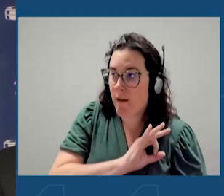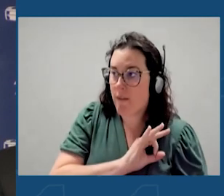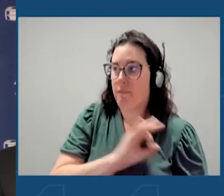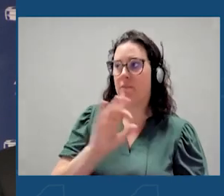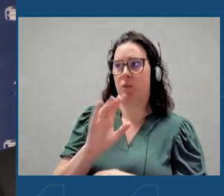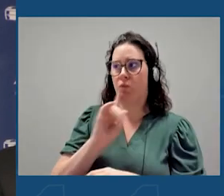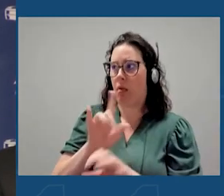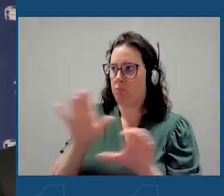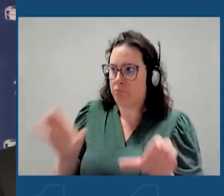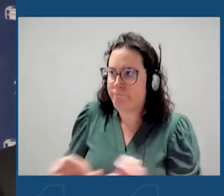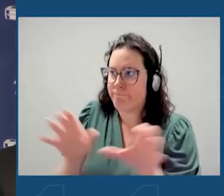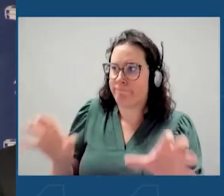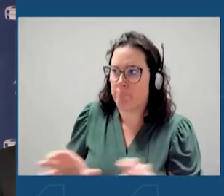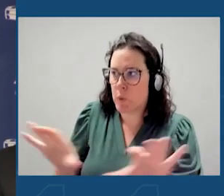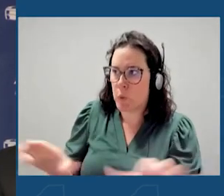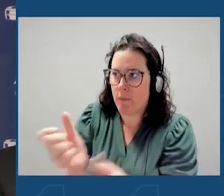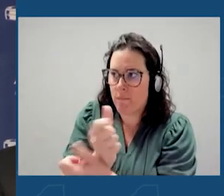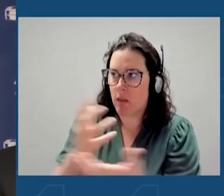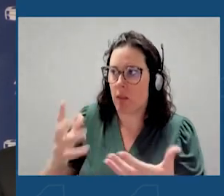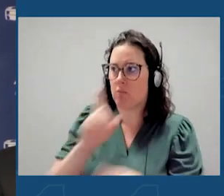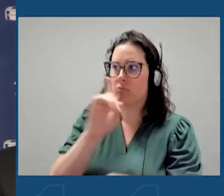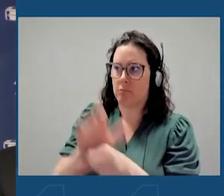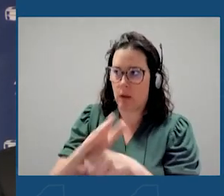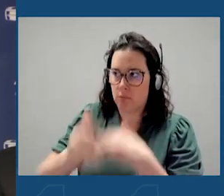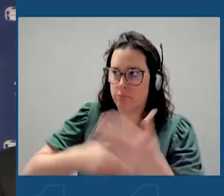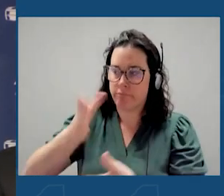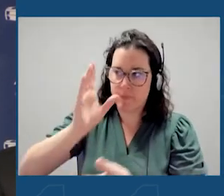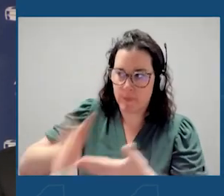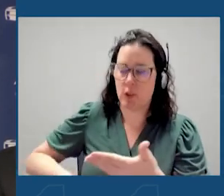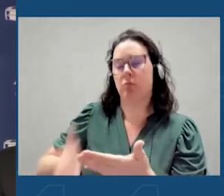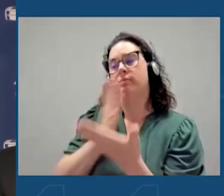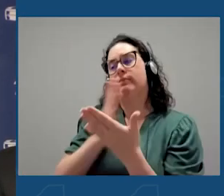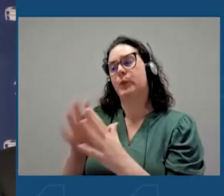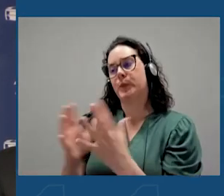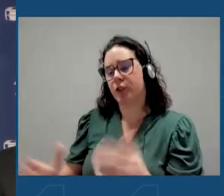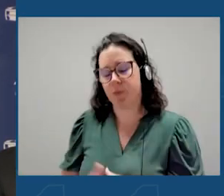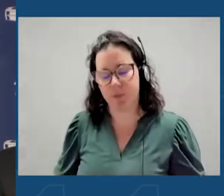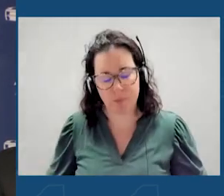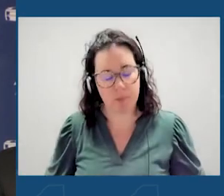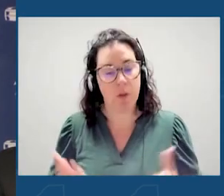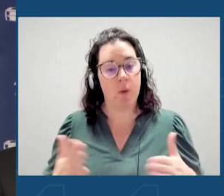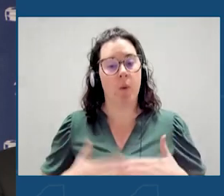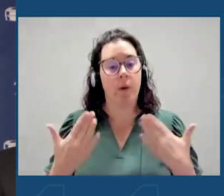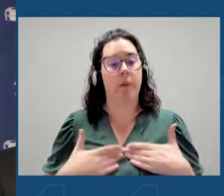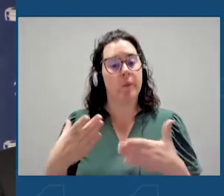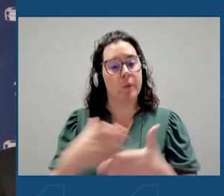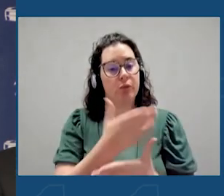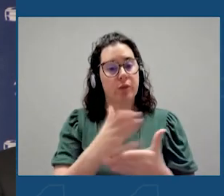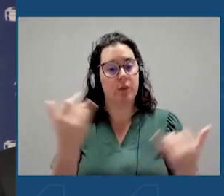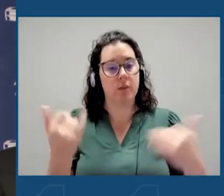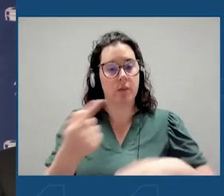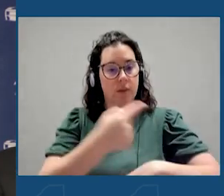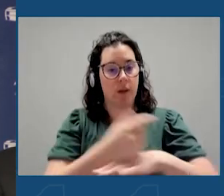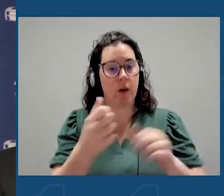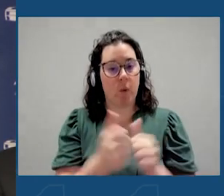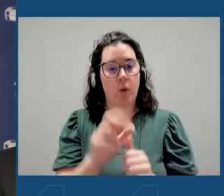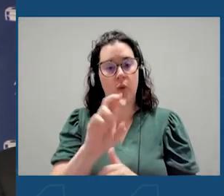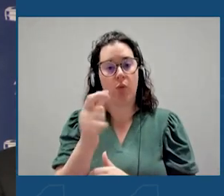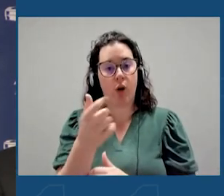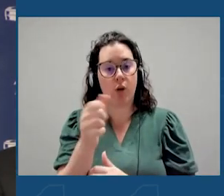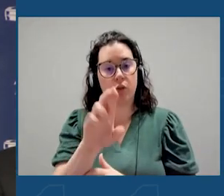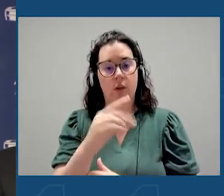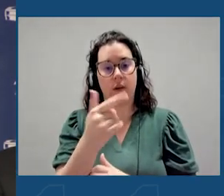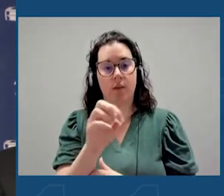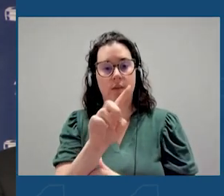work behind the scenes and the commitment to getting this project done. We're so glad to share this day with Commissioner Roger Goodell.